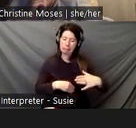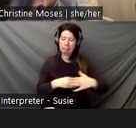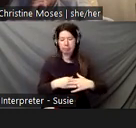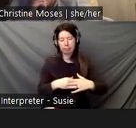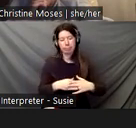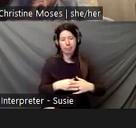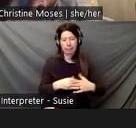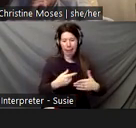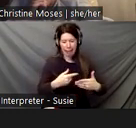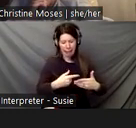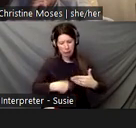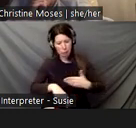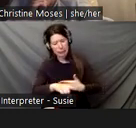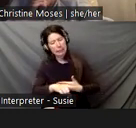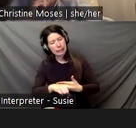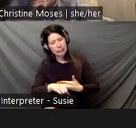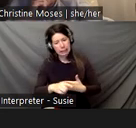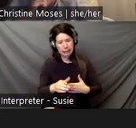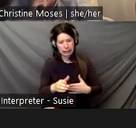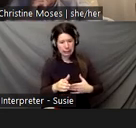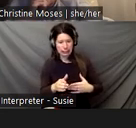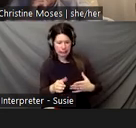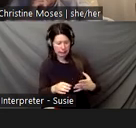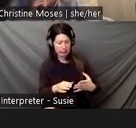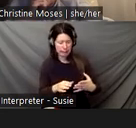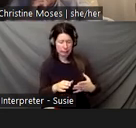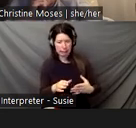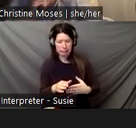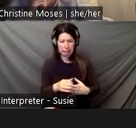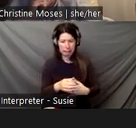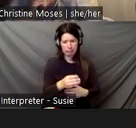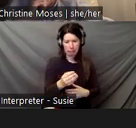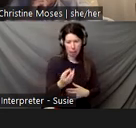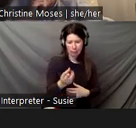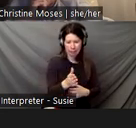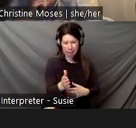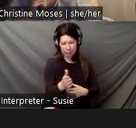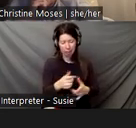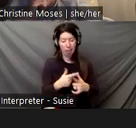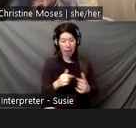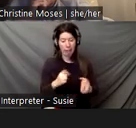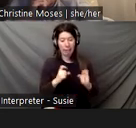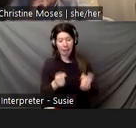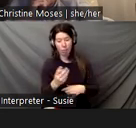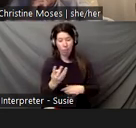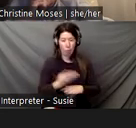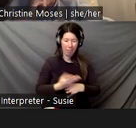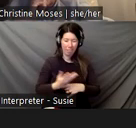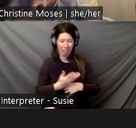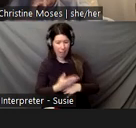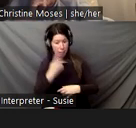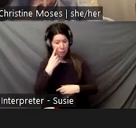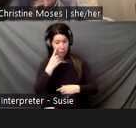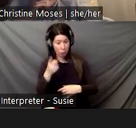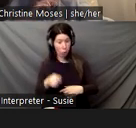next week, it would be recirculated, and give 4 to 5 days for members to provide comments now that